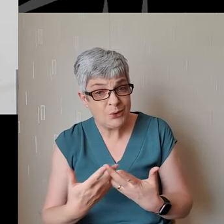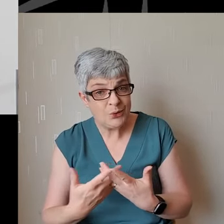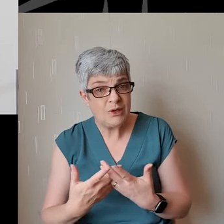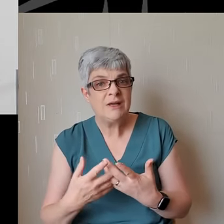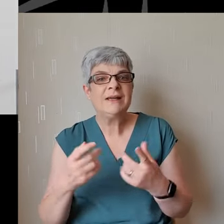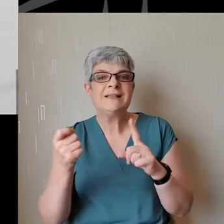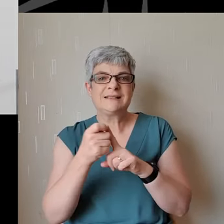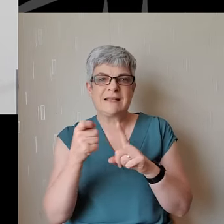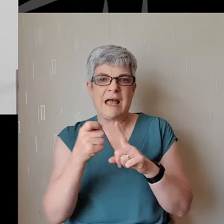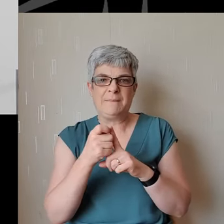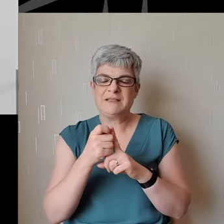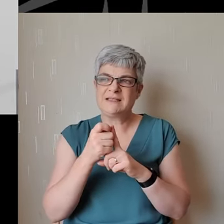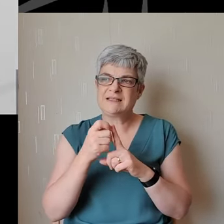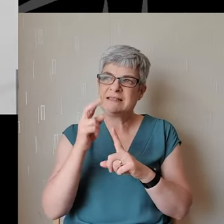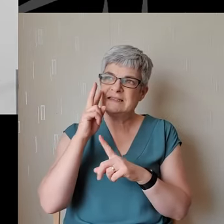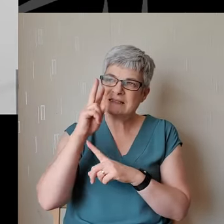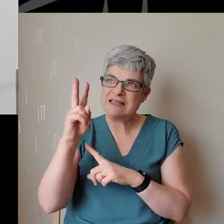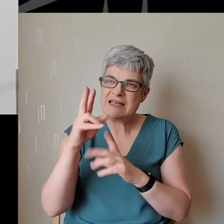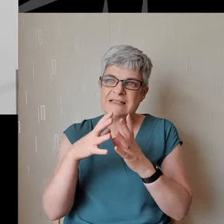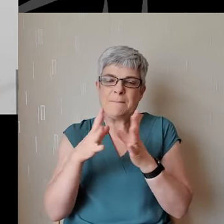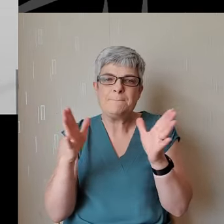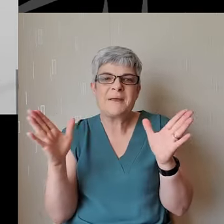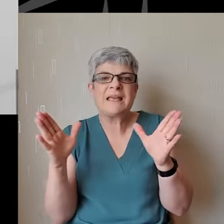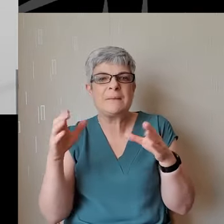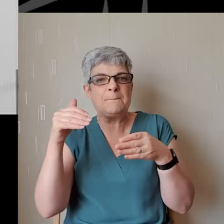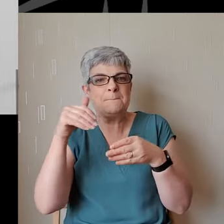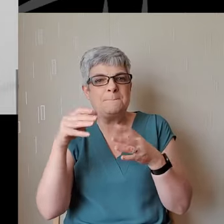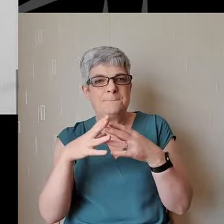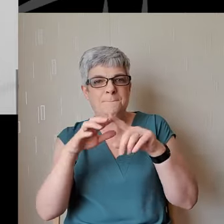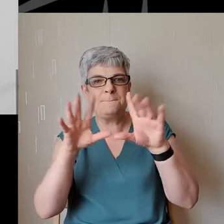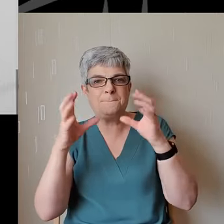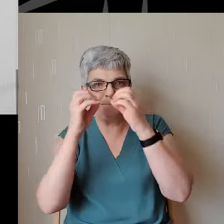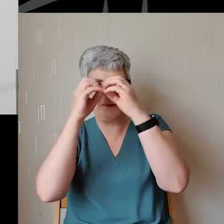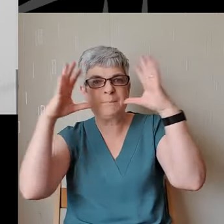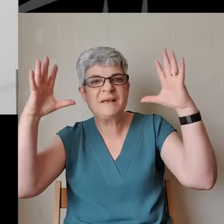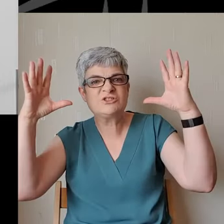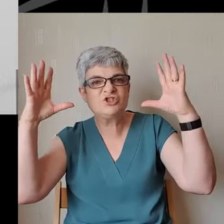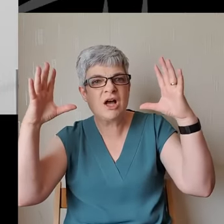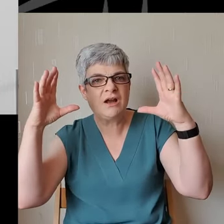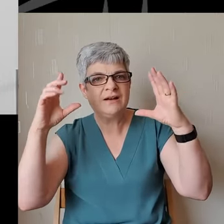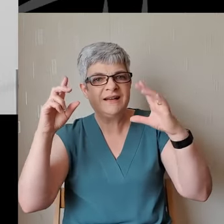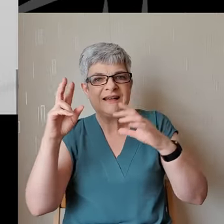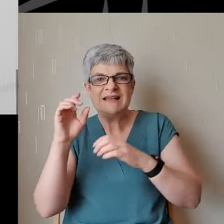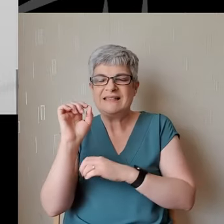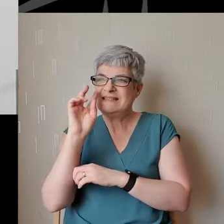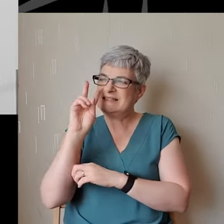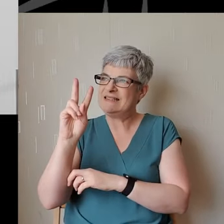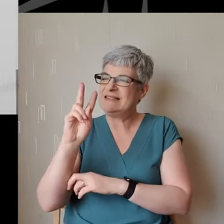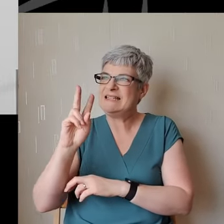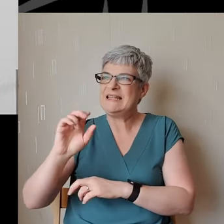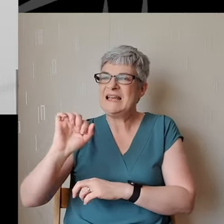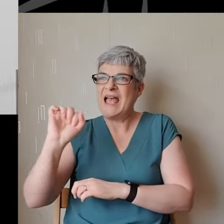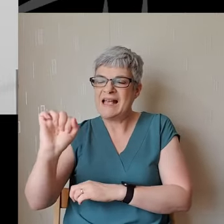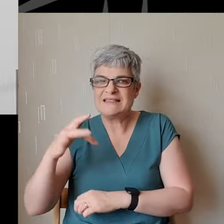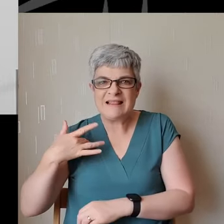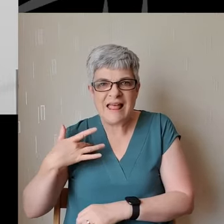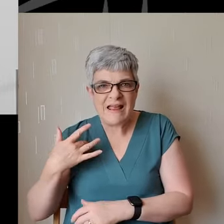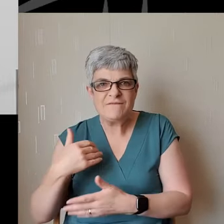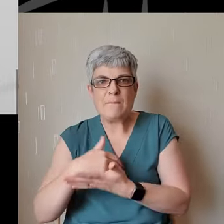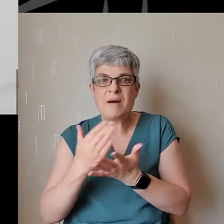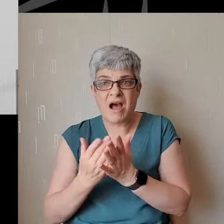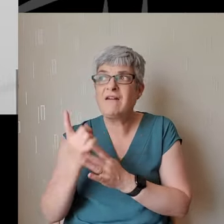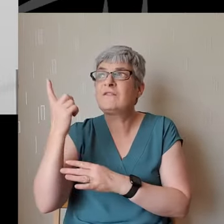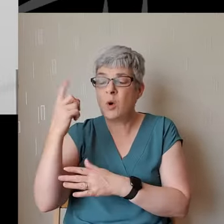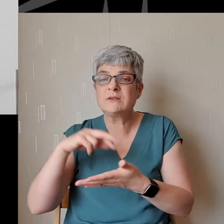psalmist begins to glimpse the bigger picture, to see what is going on in his life is only a part of what God is doing